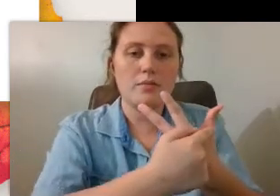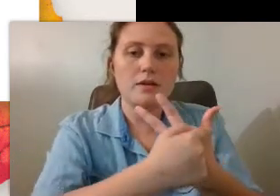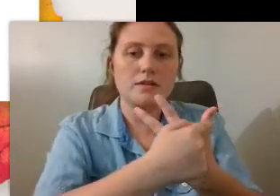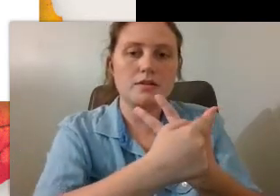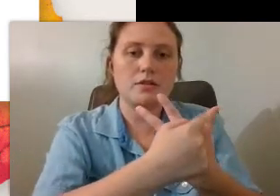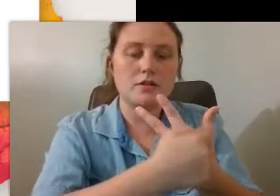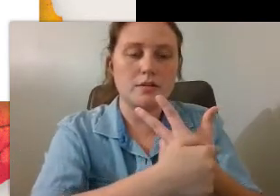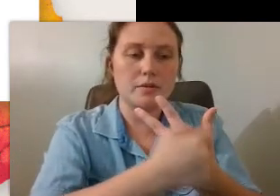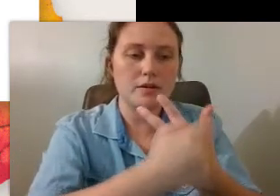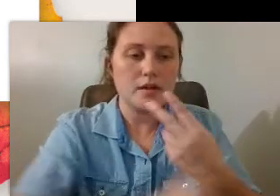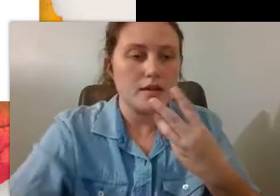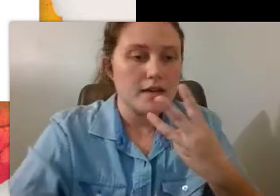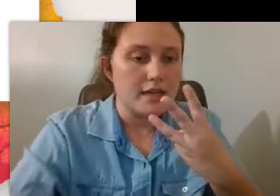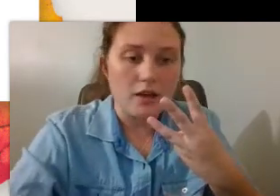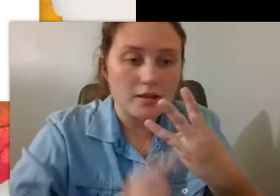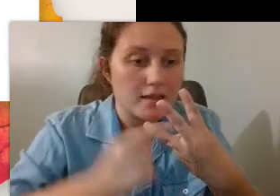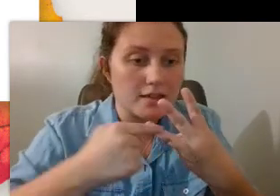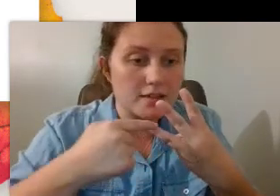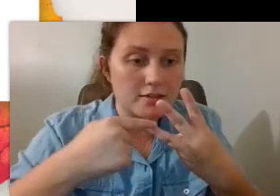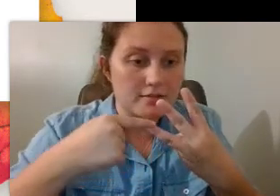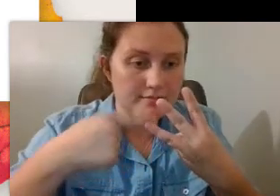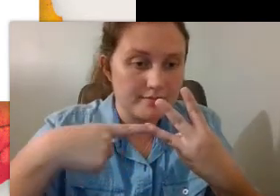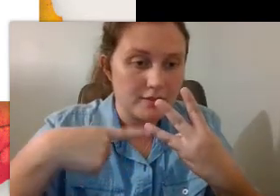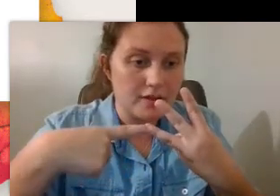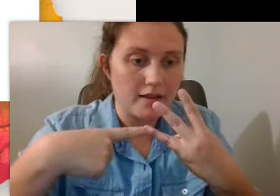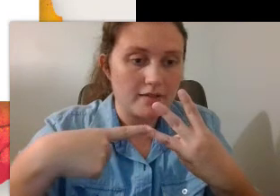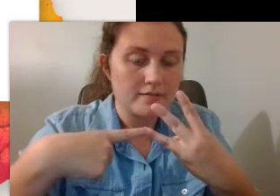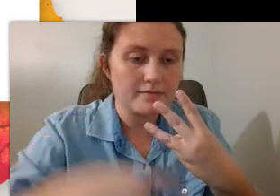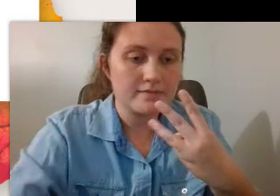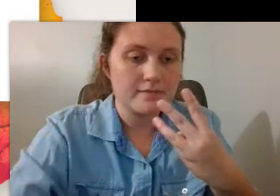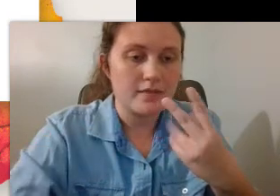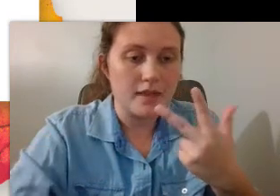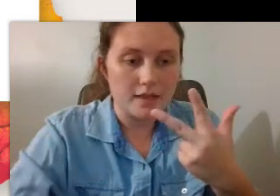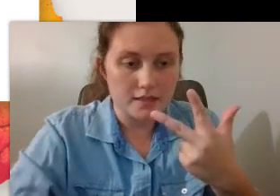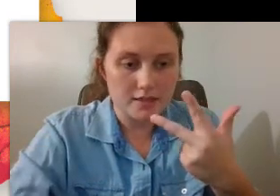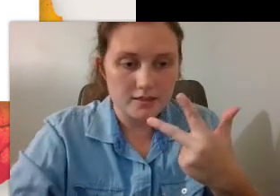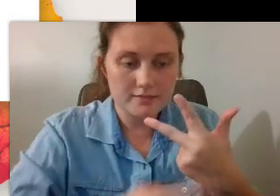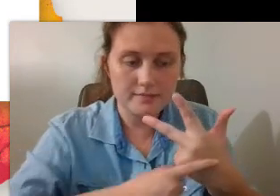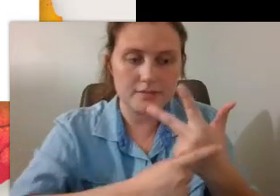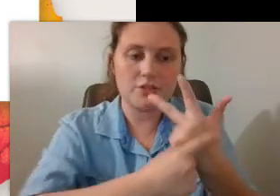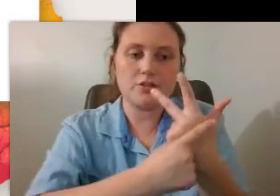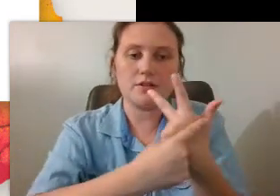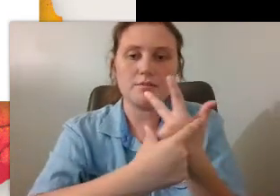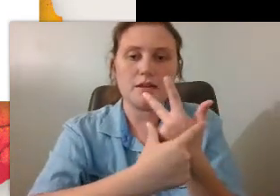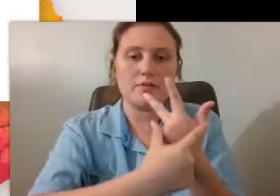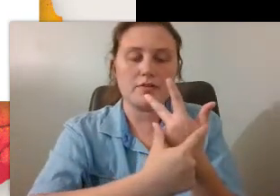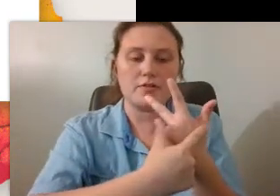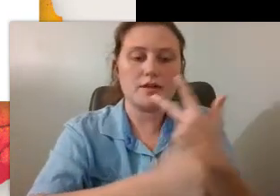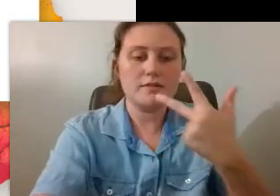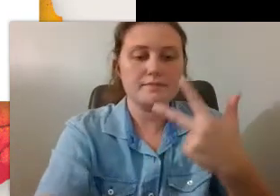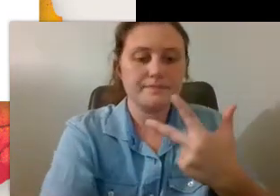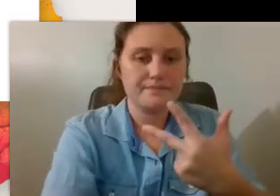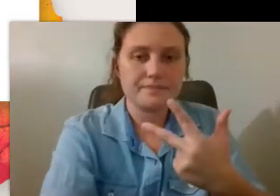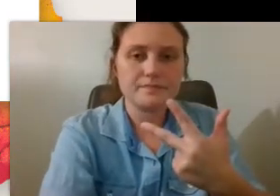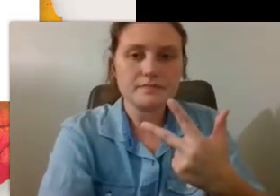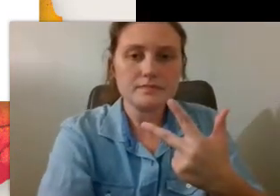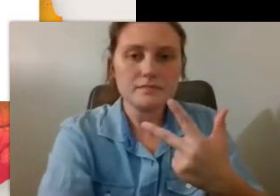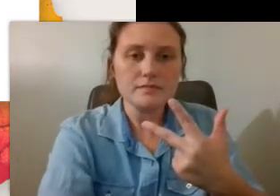Your thumb is the third number, not this, okay? This. Make sure your thumb's out for 3.